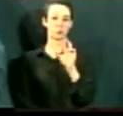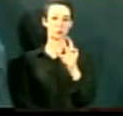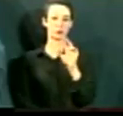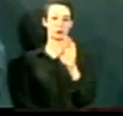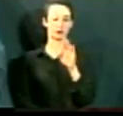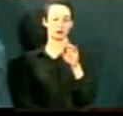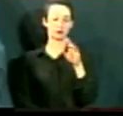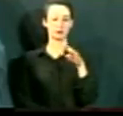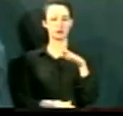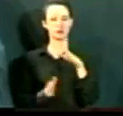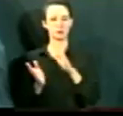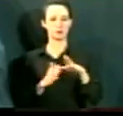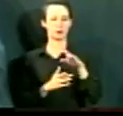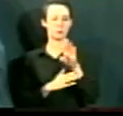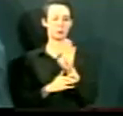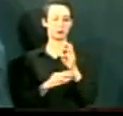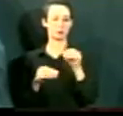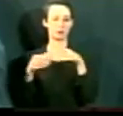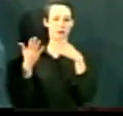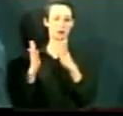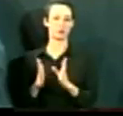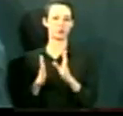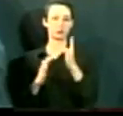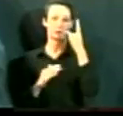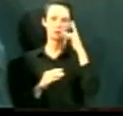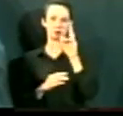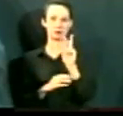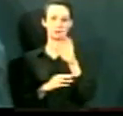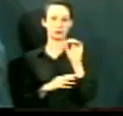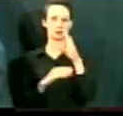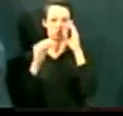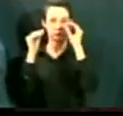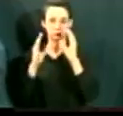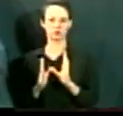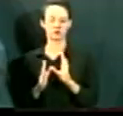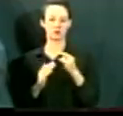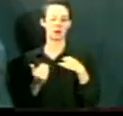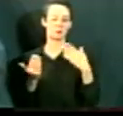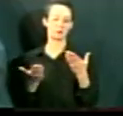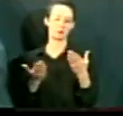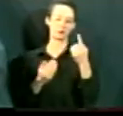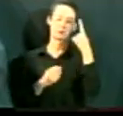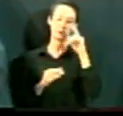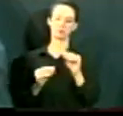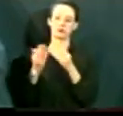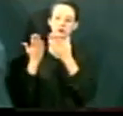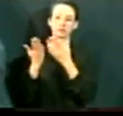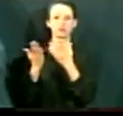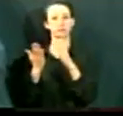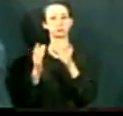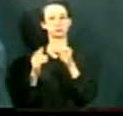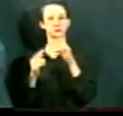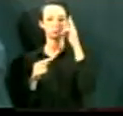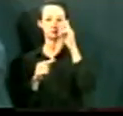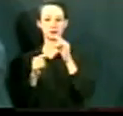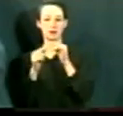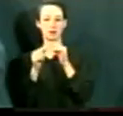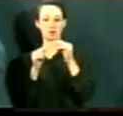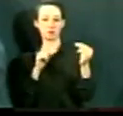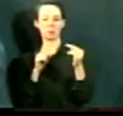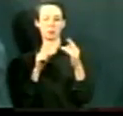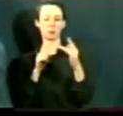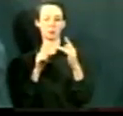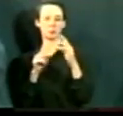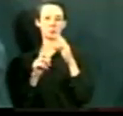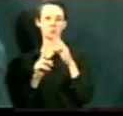Knox County school teachers. I'm here tonight to just present an alternate viewpoint to what I believe has been presented up to this